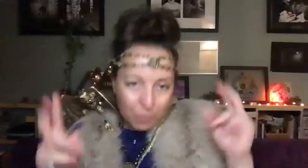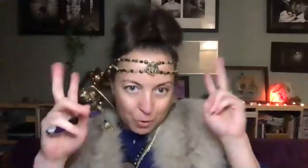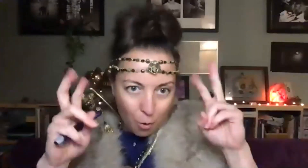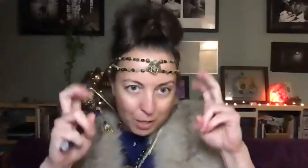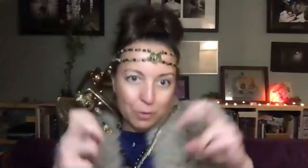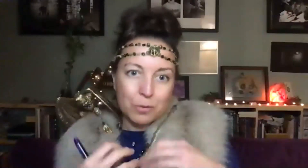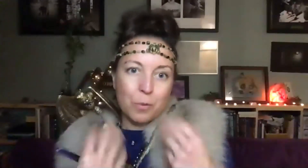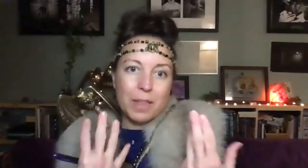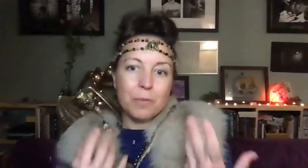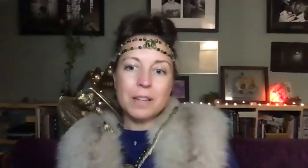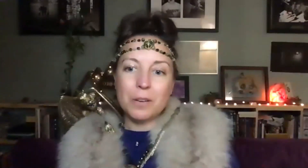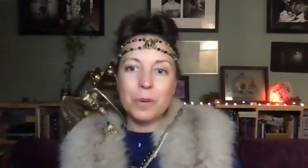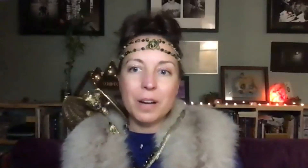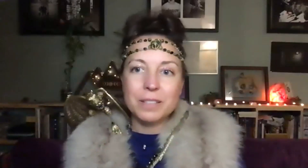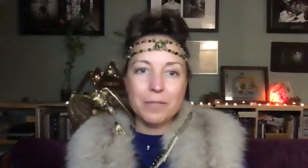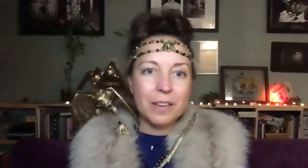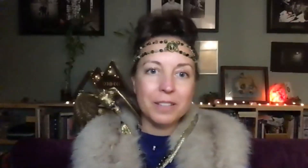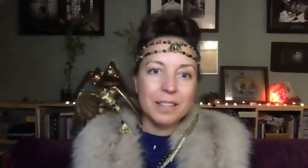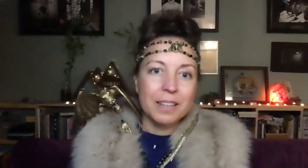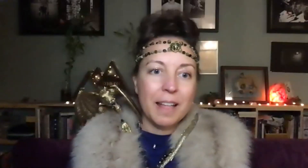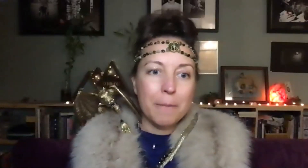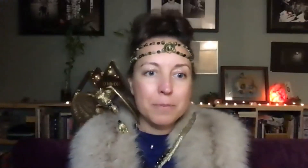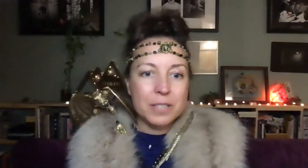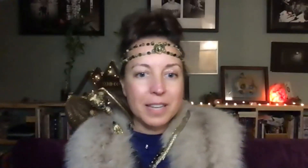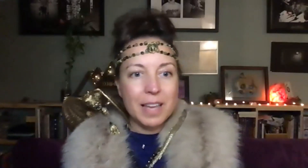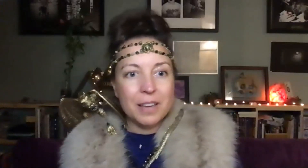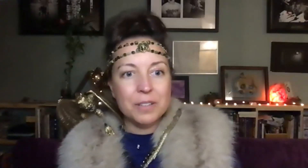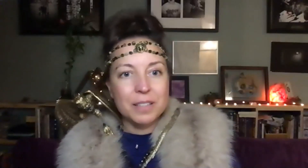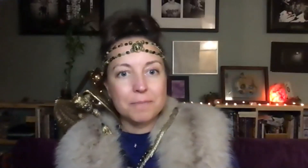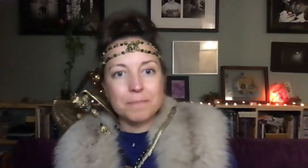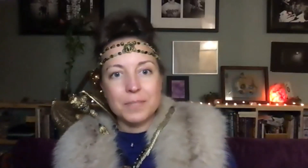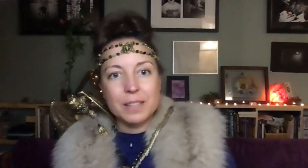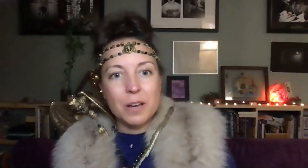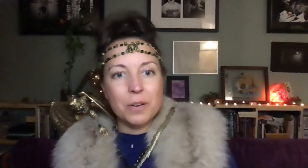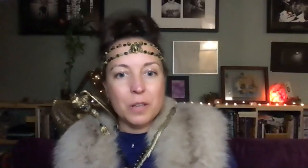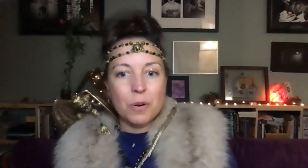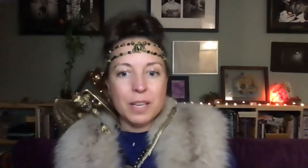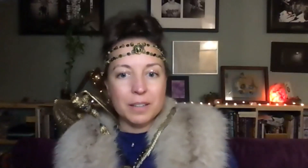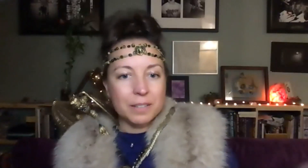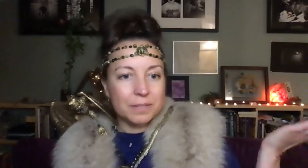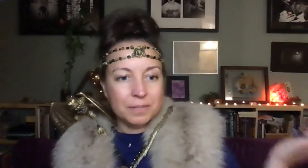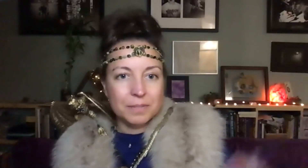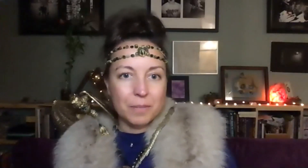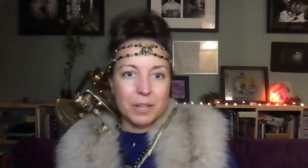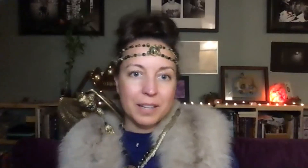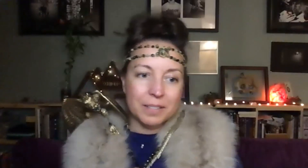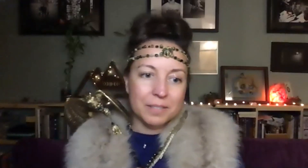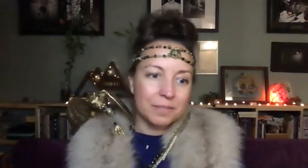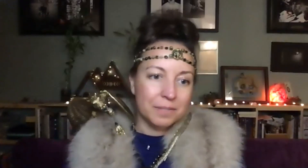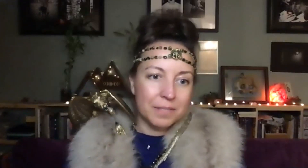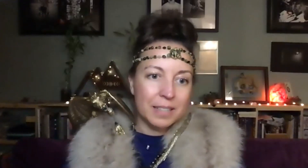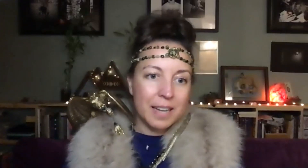that know you the way that we do, we all love you and we appreciate you. And so, and you are here and we're